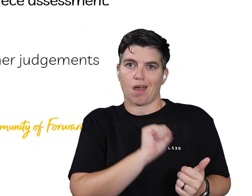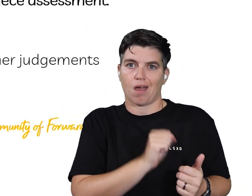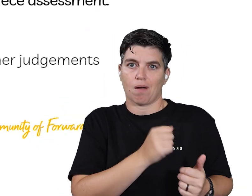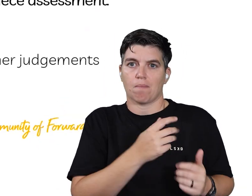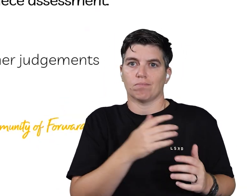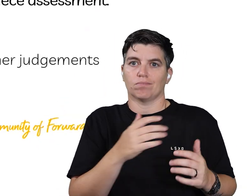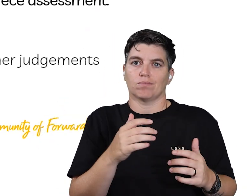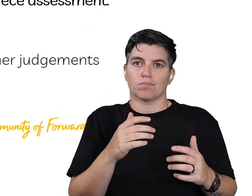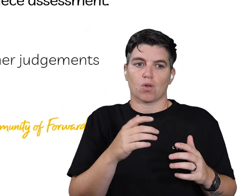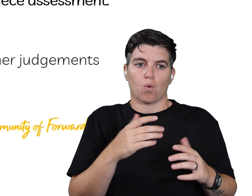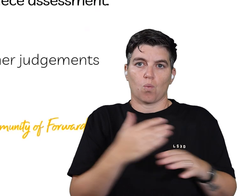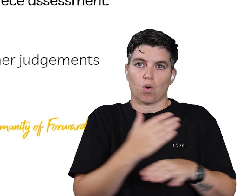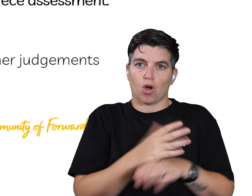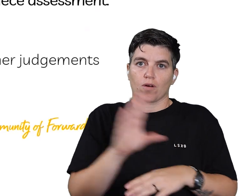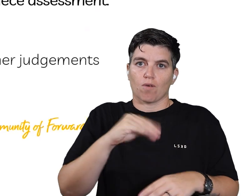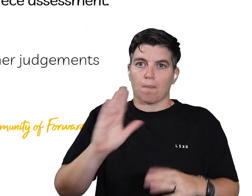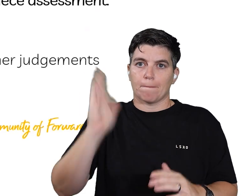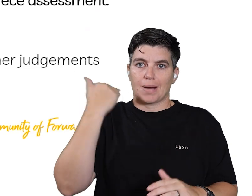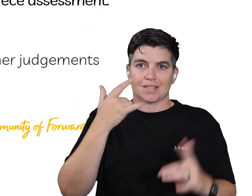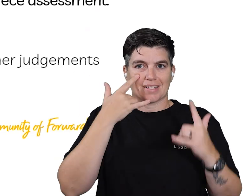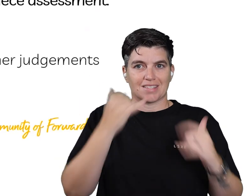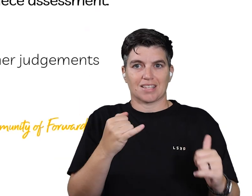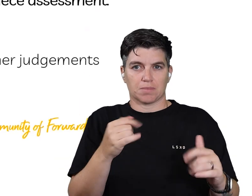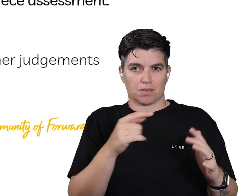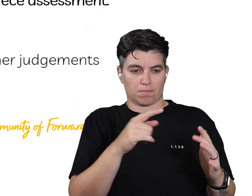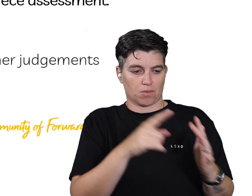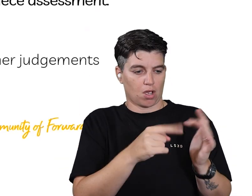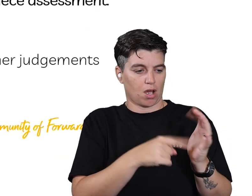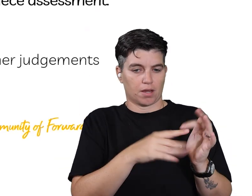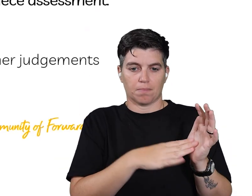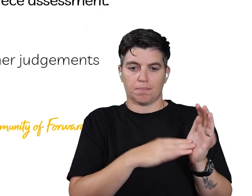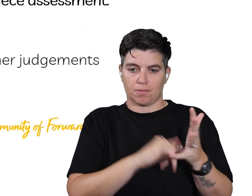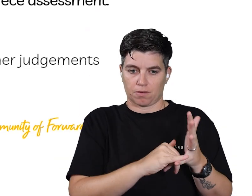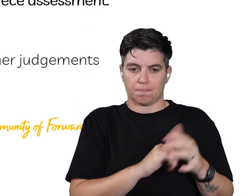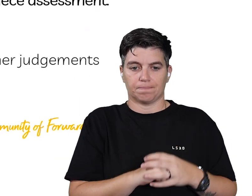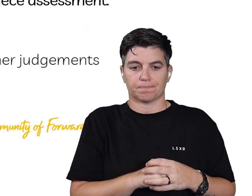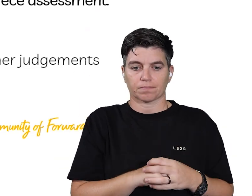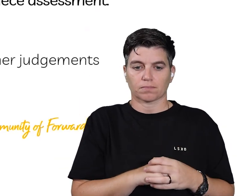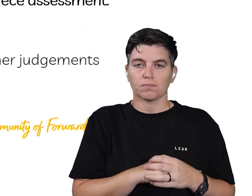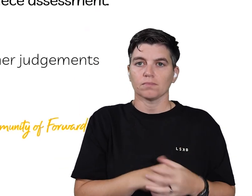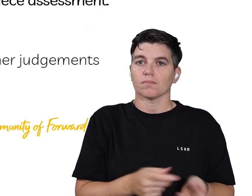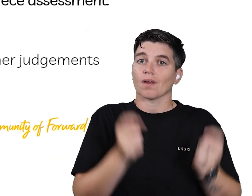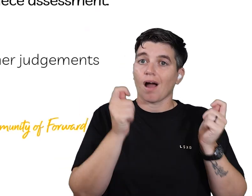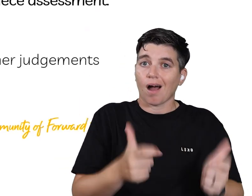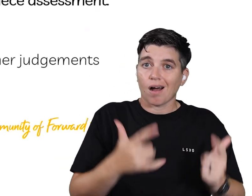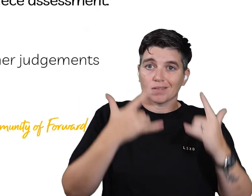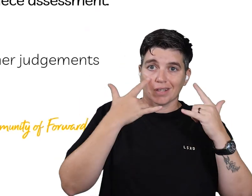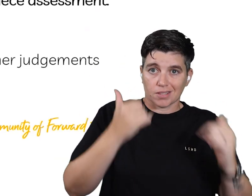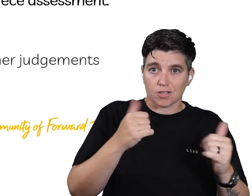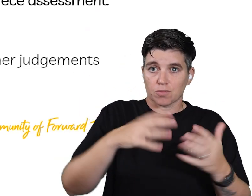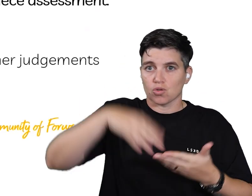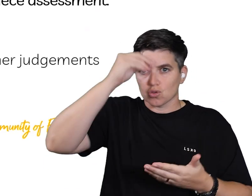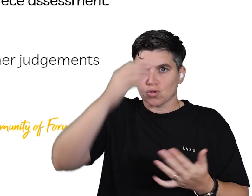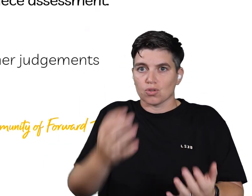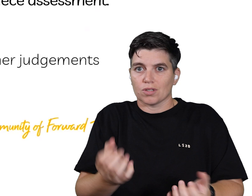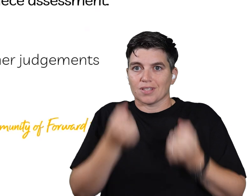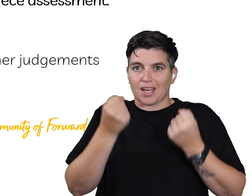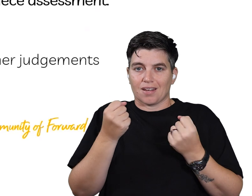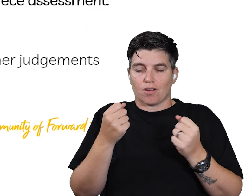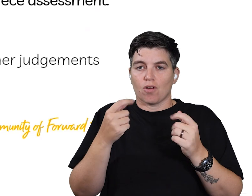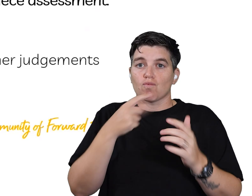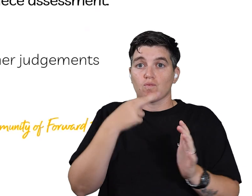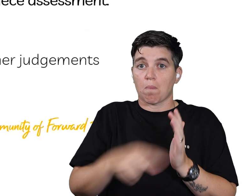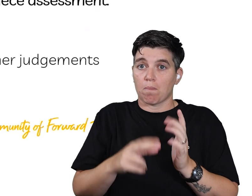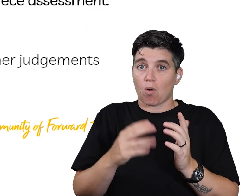of how they have performed on criteria after assessment items. Following assessment cycles, students also